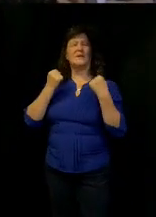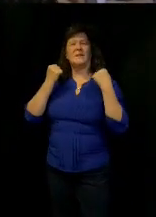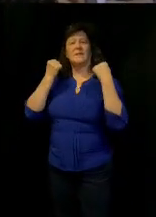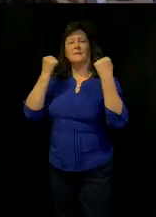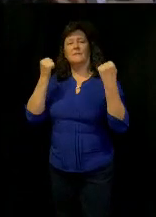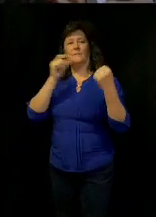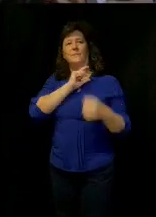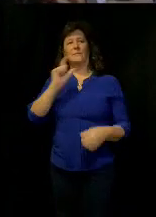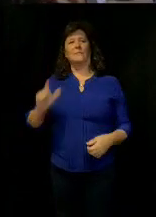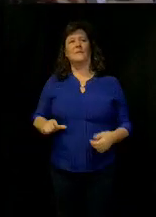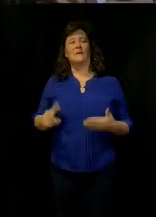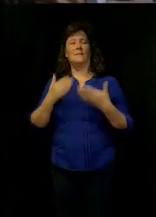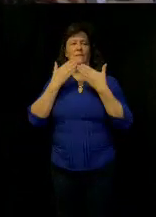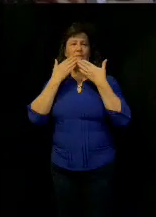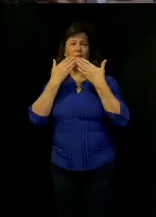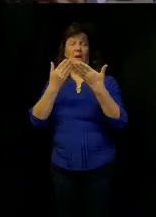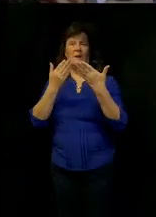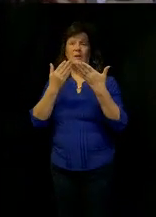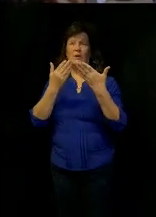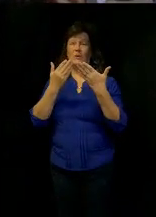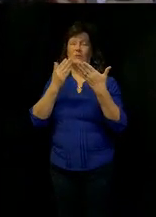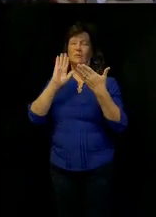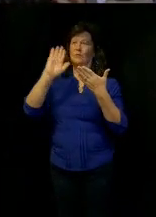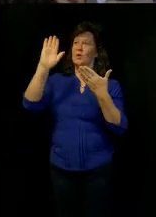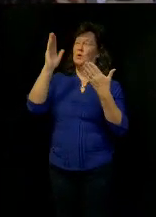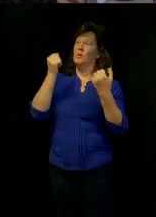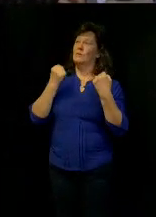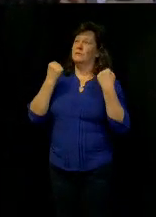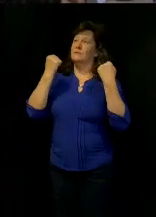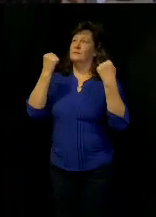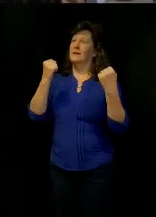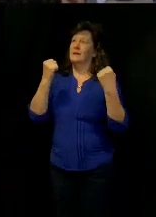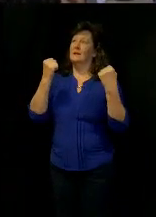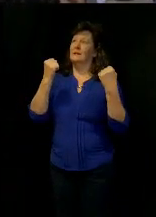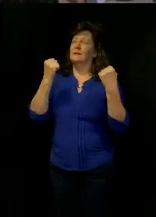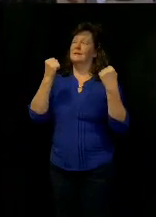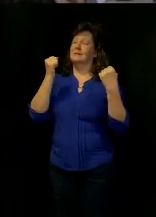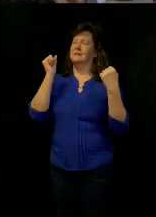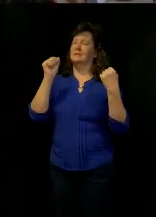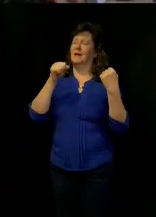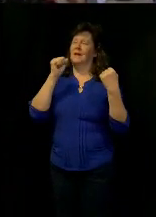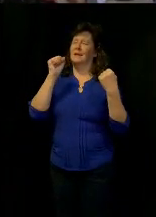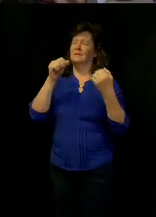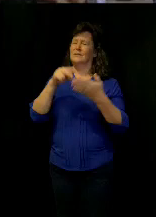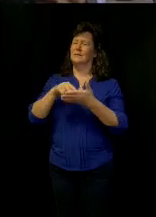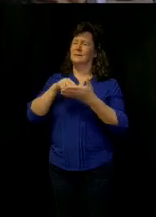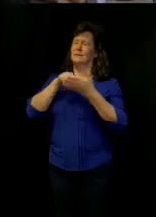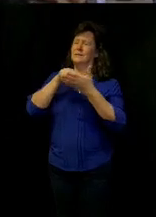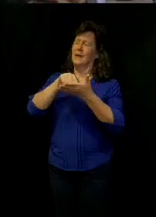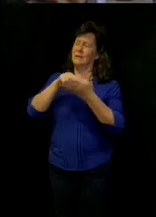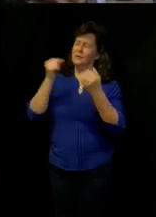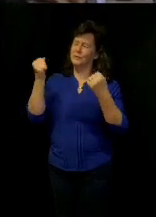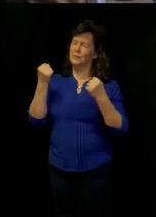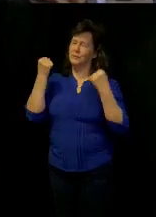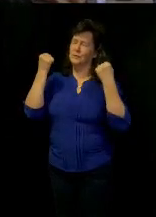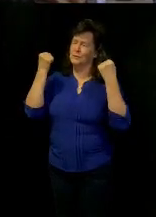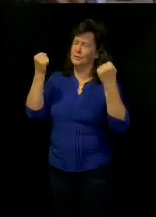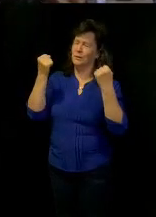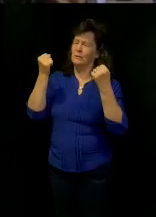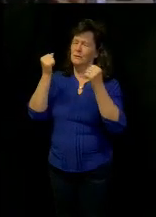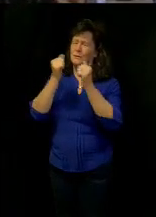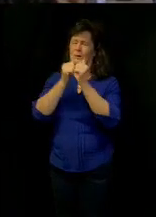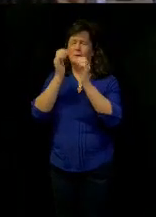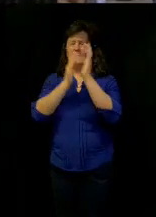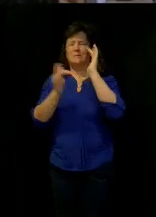I thank you for the strength of the Lord. Hallelujah. You're strong in the Lord and the power of his might. Hallelujah.